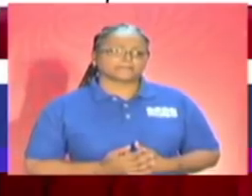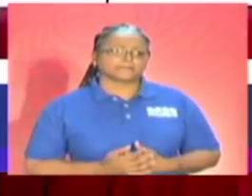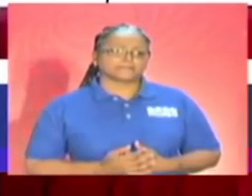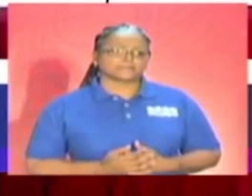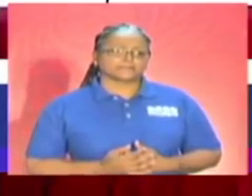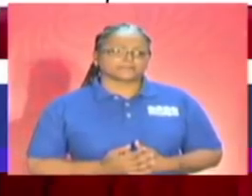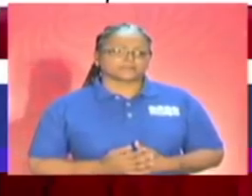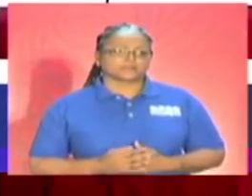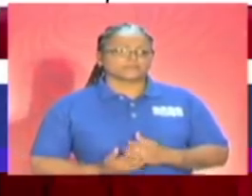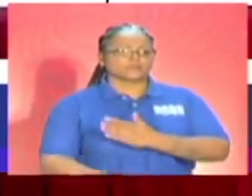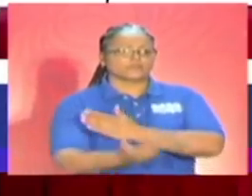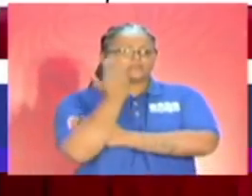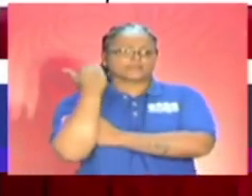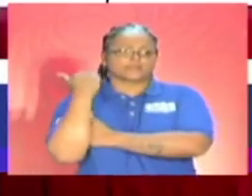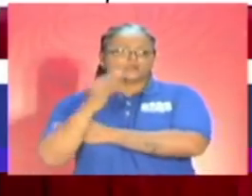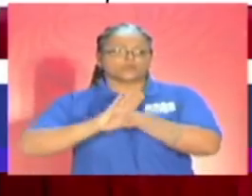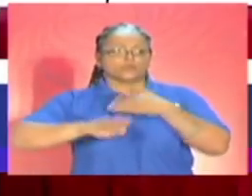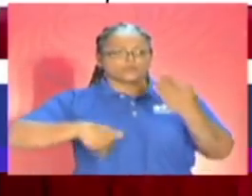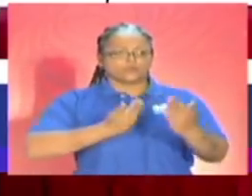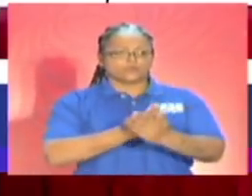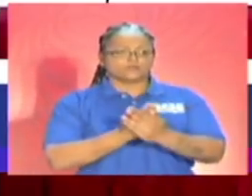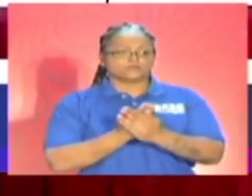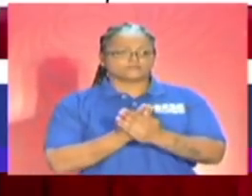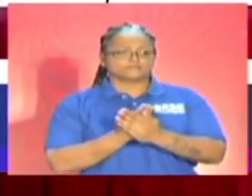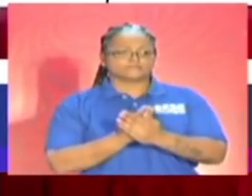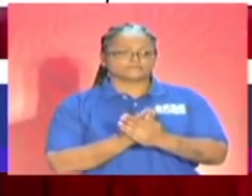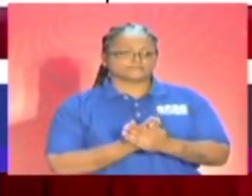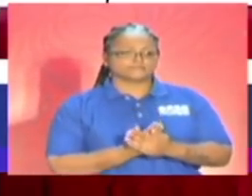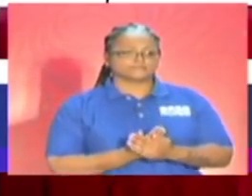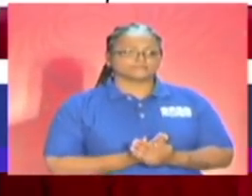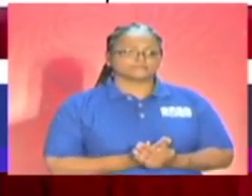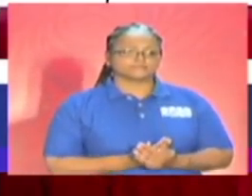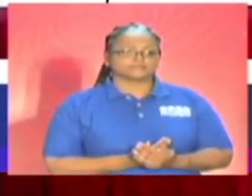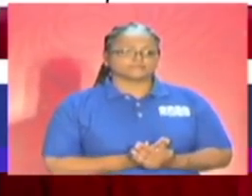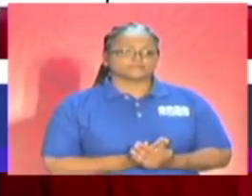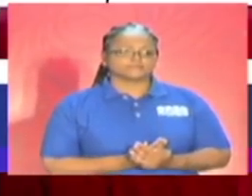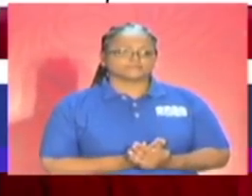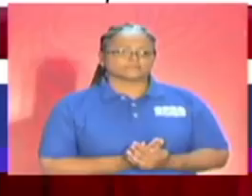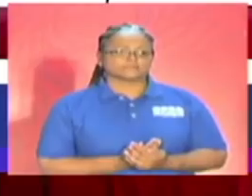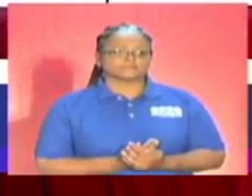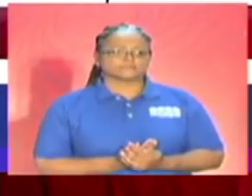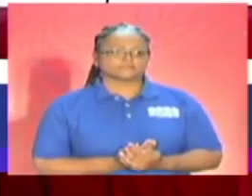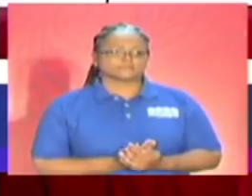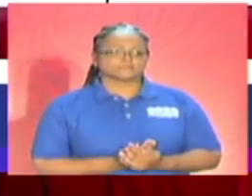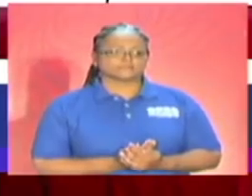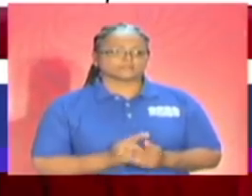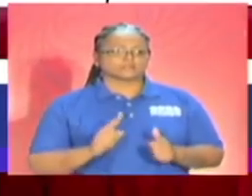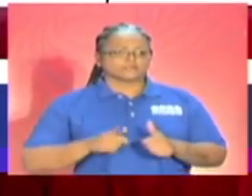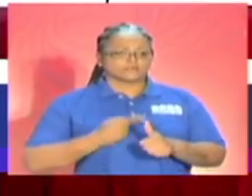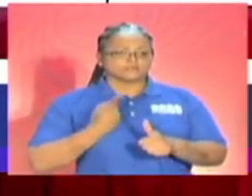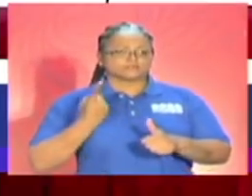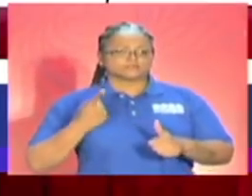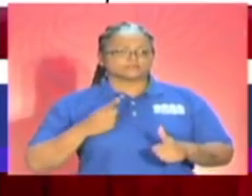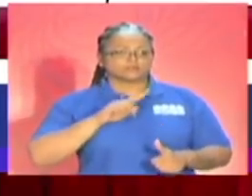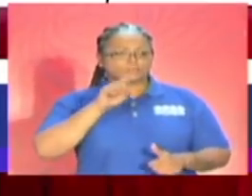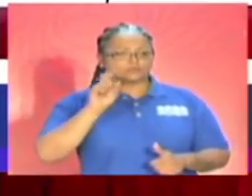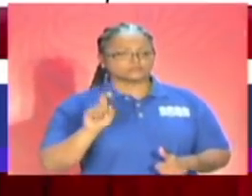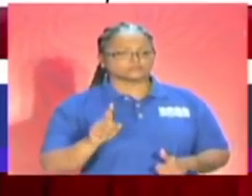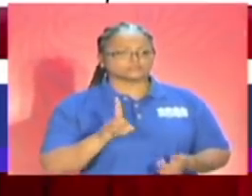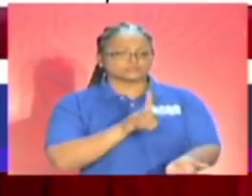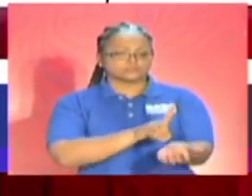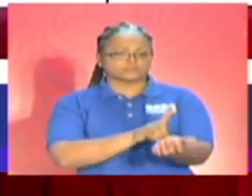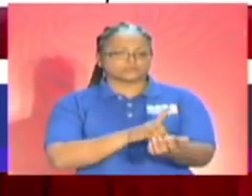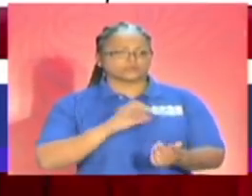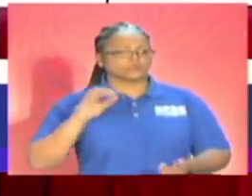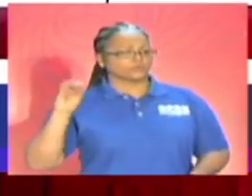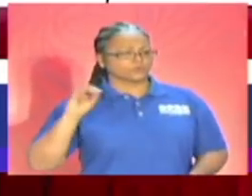Good morning, everyone. Rihanna McKenzie from Newsday here. My two questions. The first is for Dr. Apollo. In